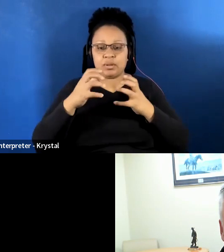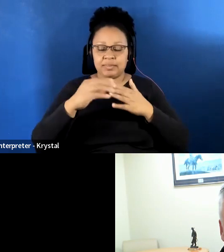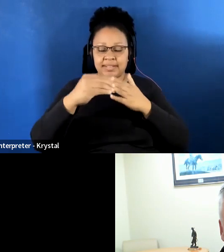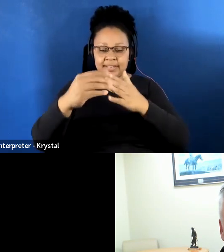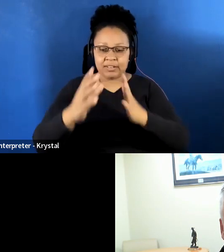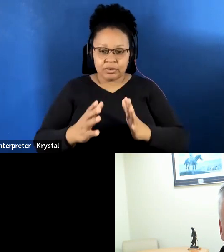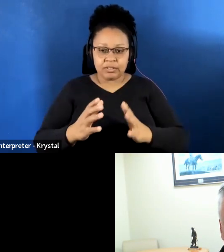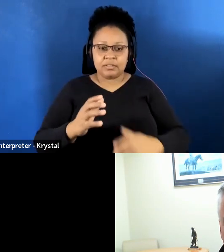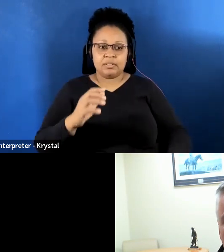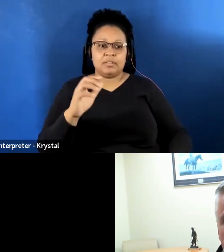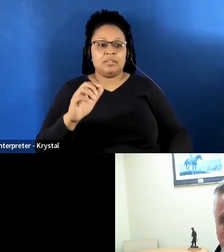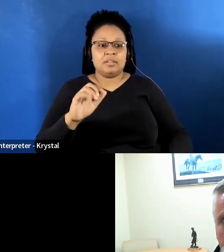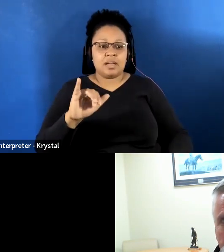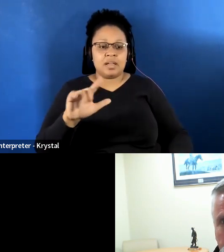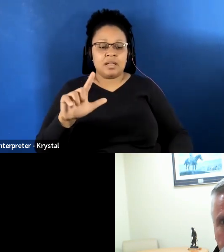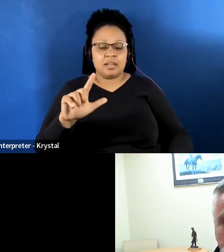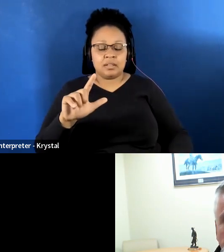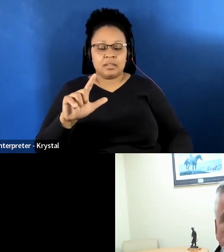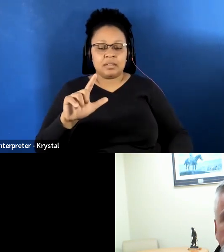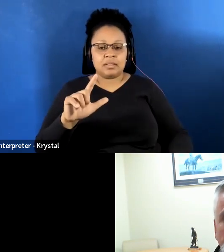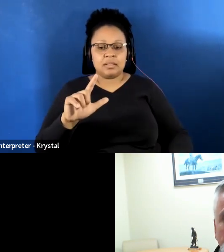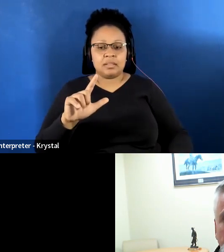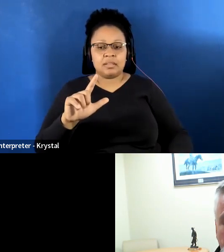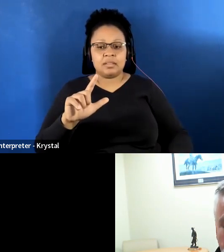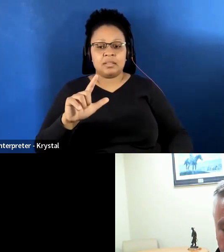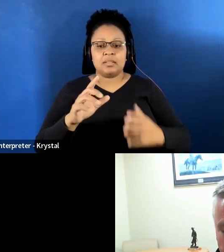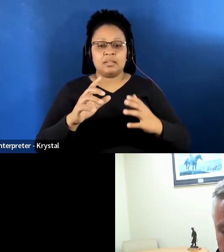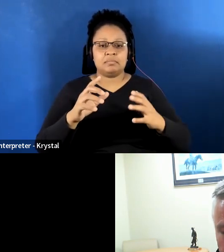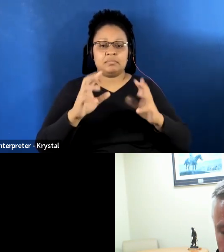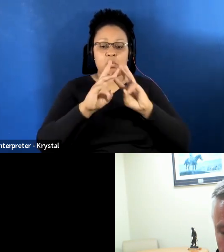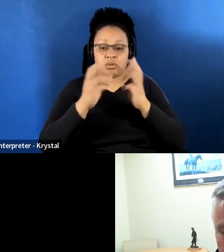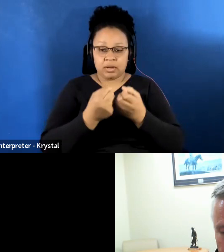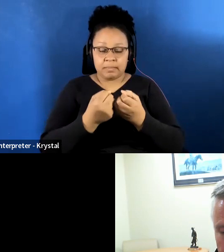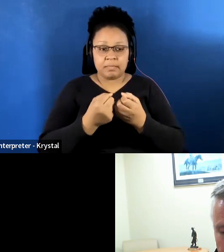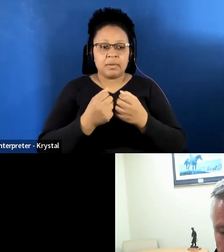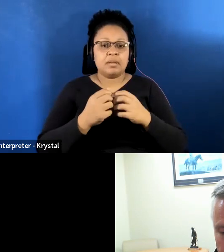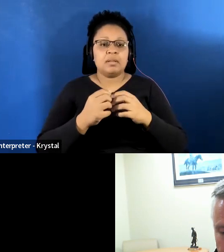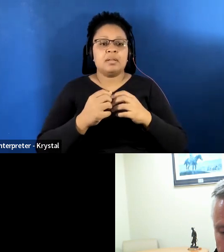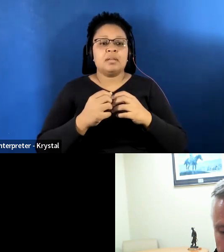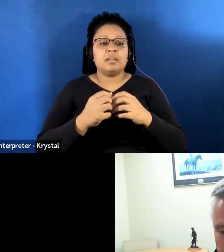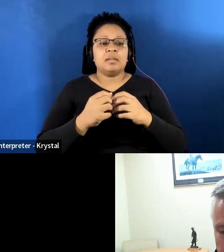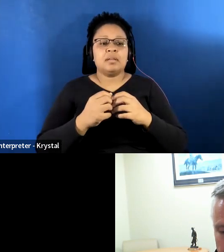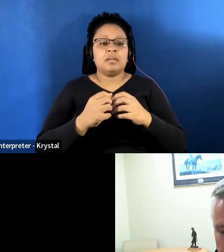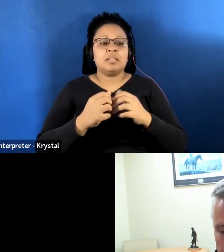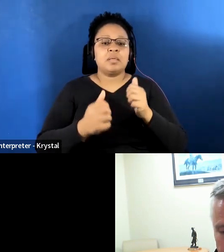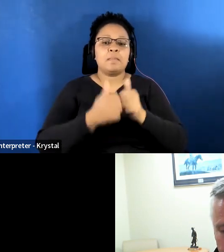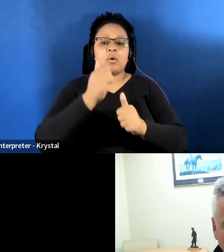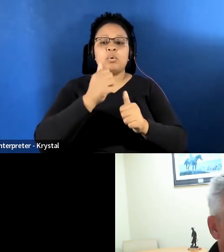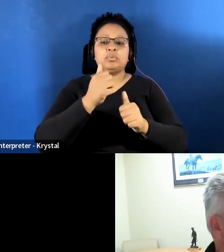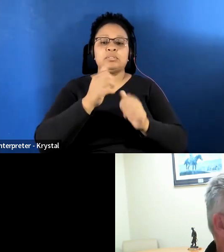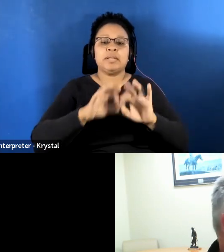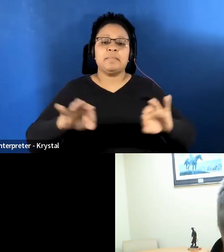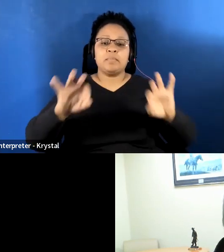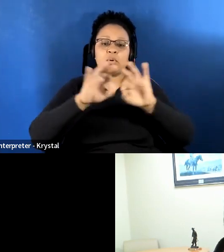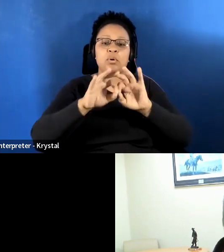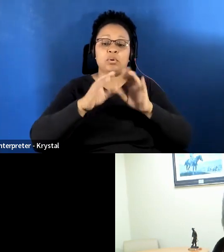our IL leadership call today. And it is, the most meaningful way